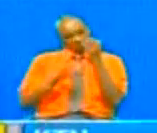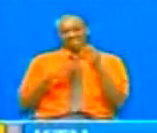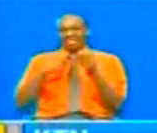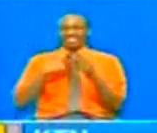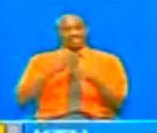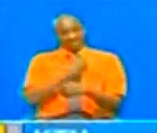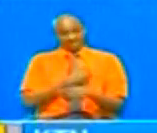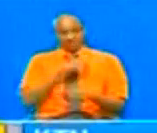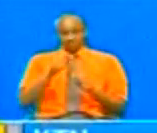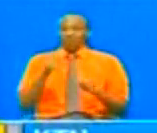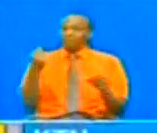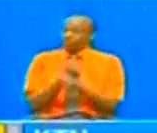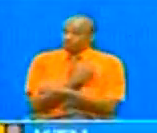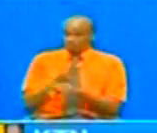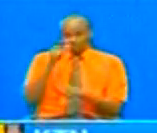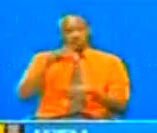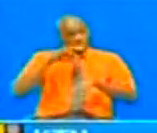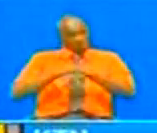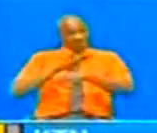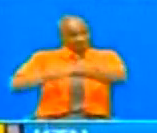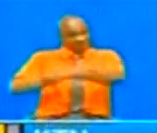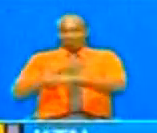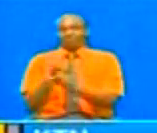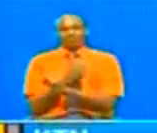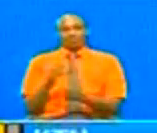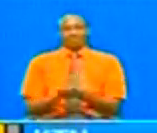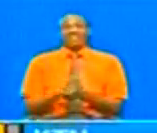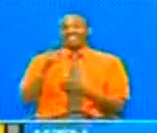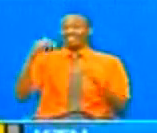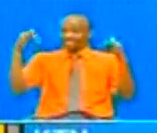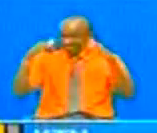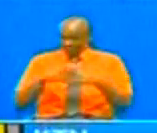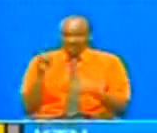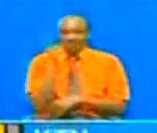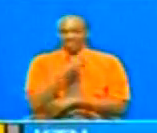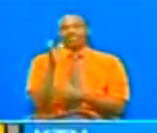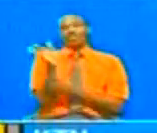injury, you will not be a good physio. The seminar will come to a close on Thursday.